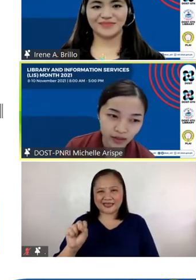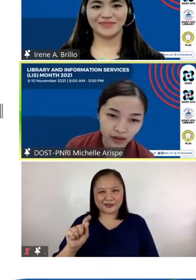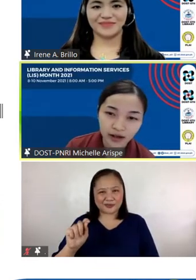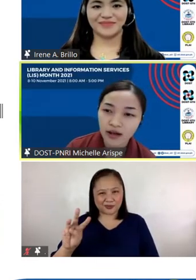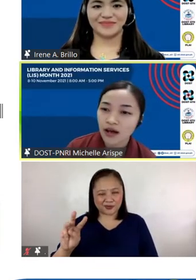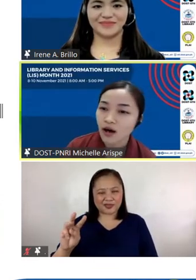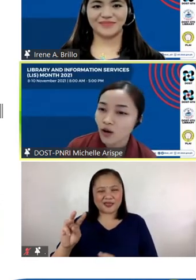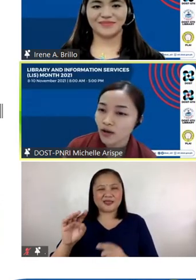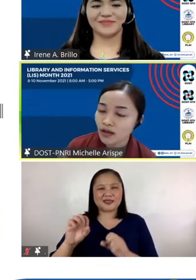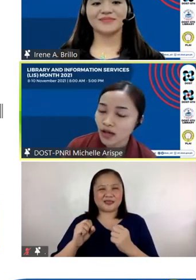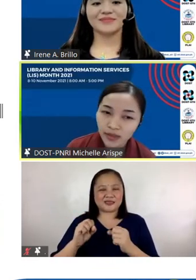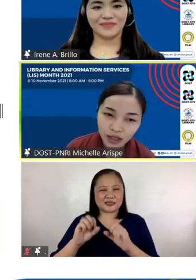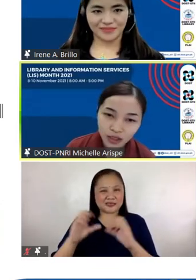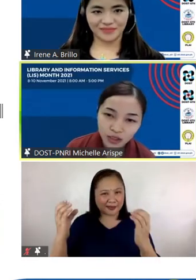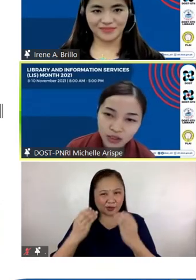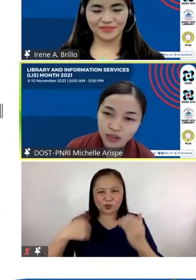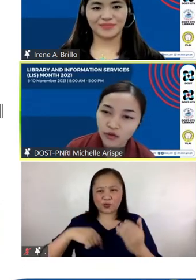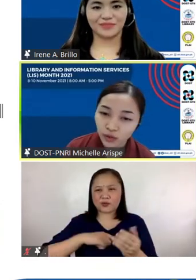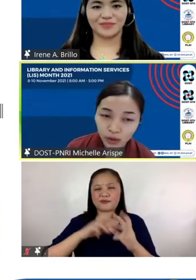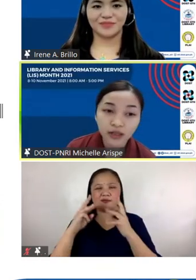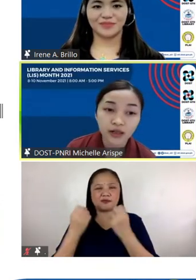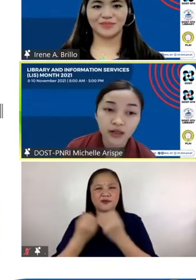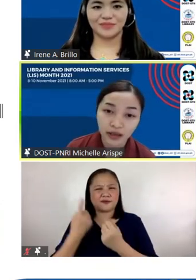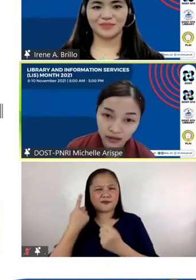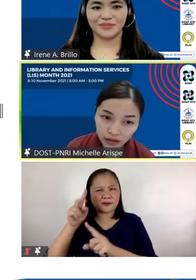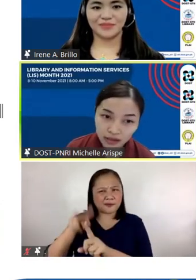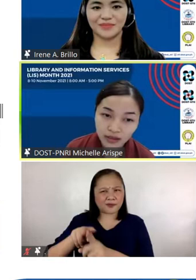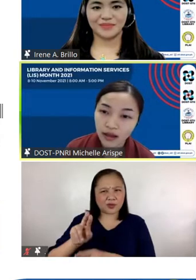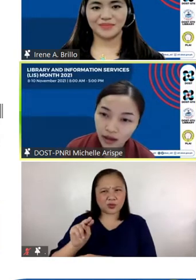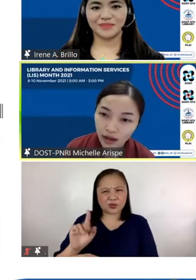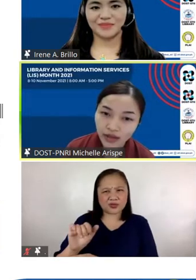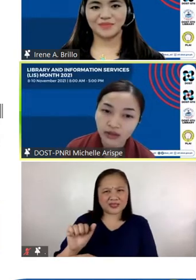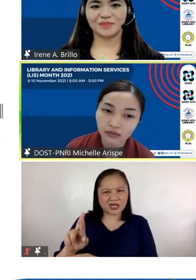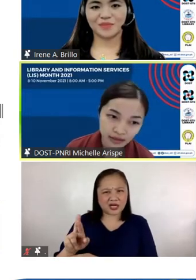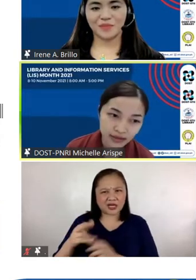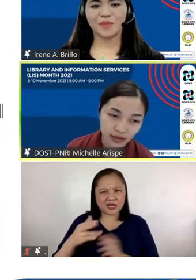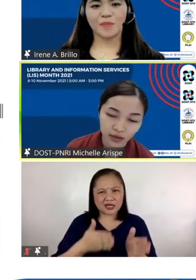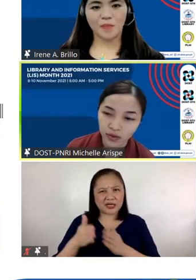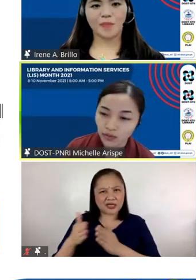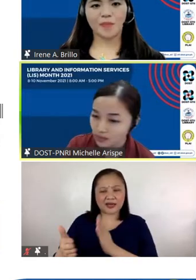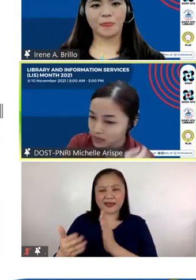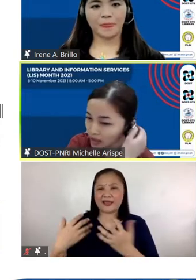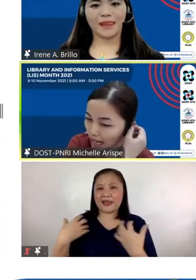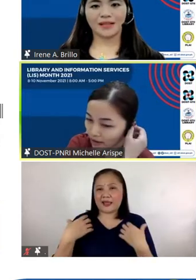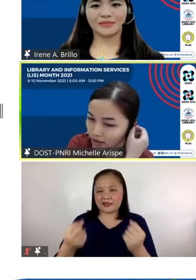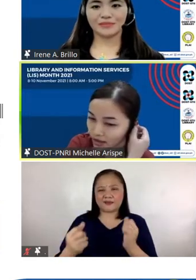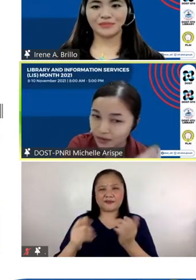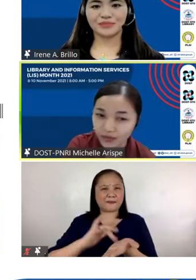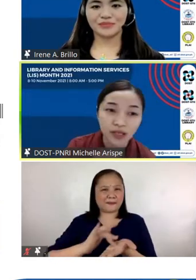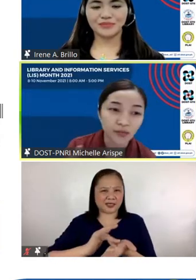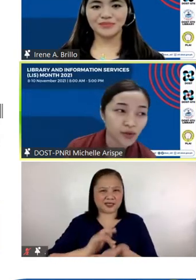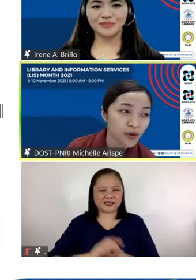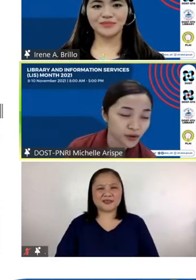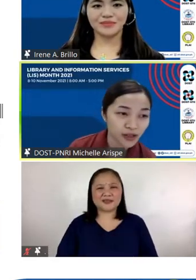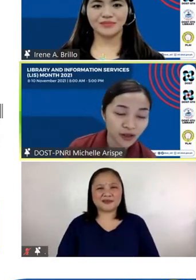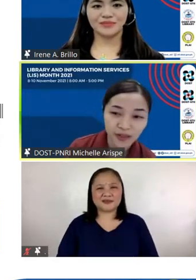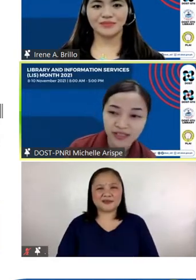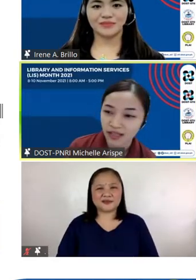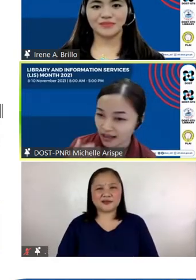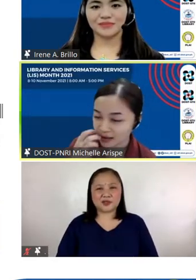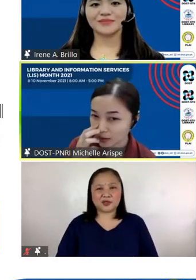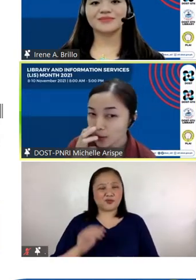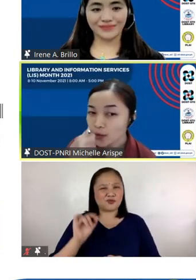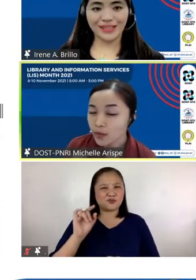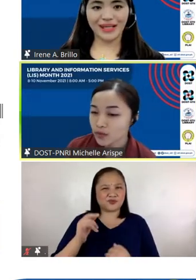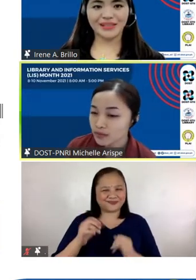tayong webinar on the applications of nuclear techniques in health and medicine. We will be having, and i-promote ko na rin,